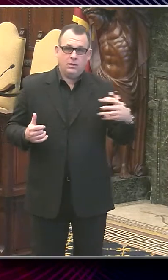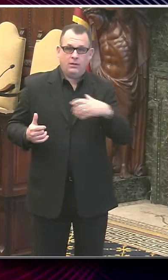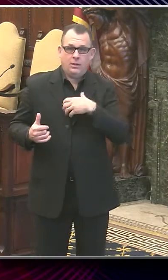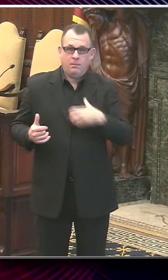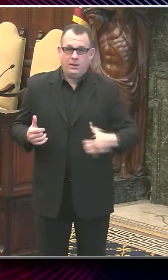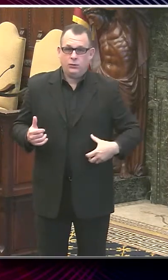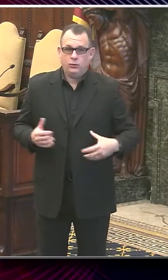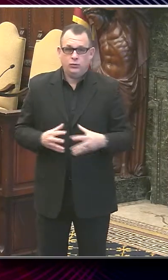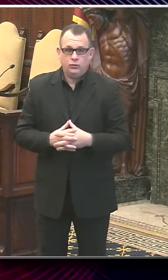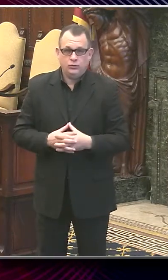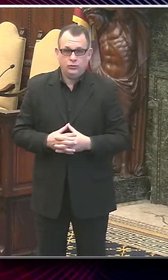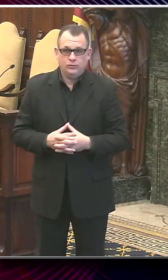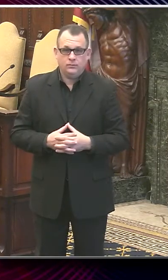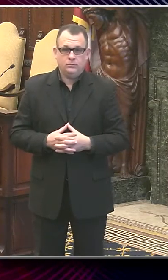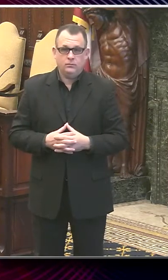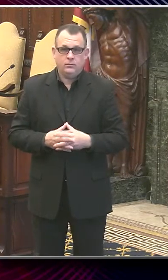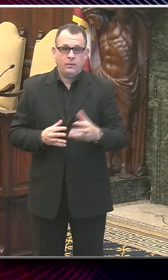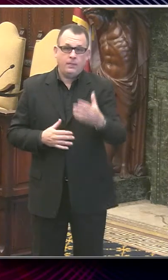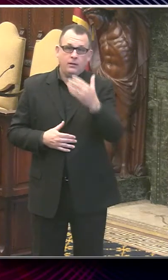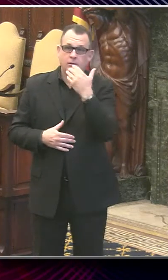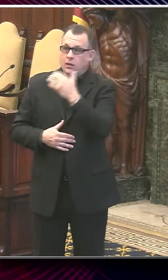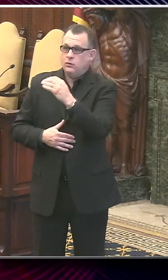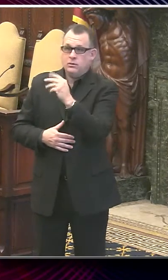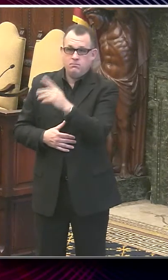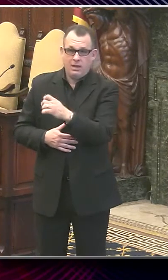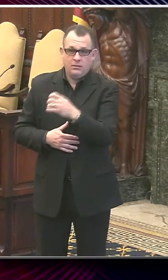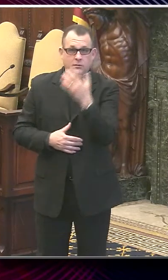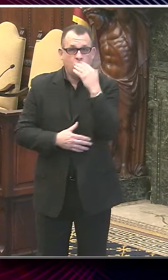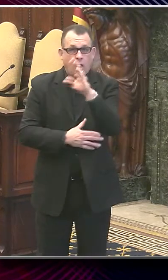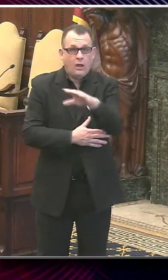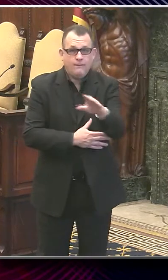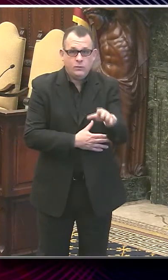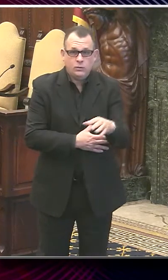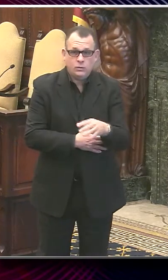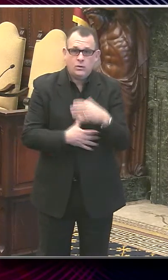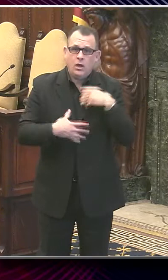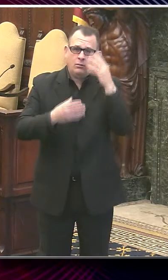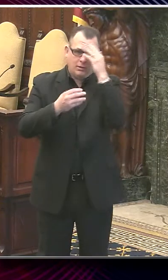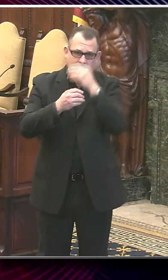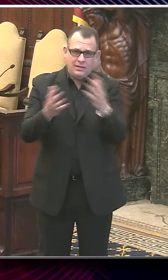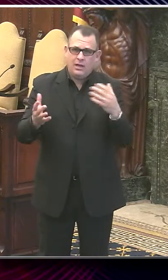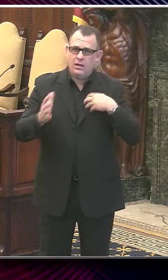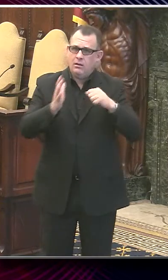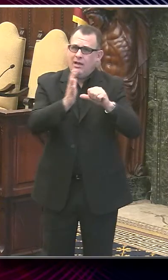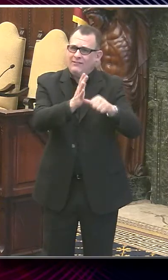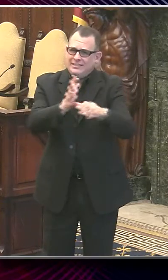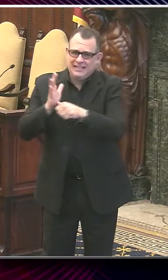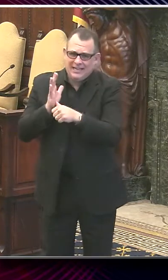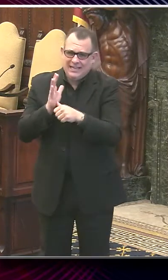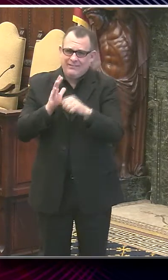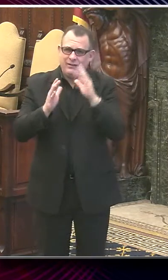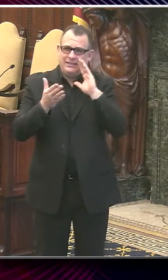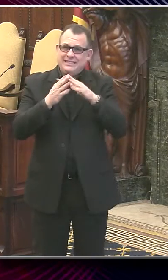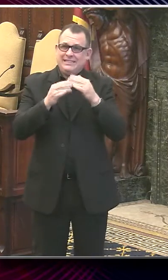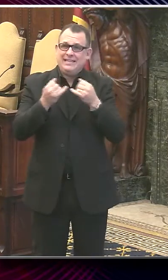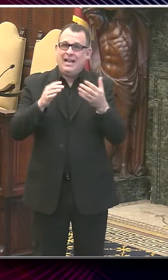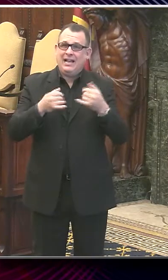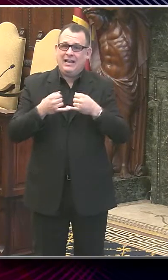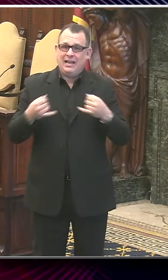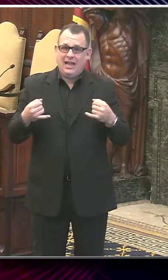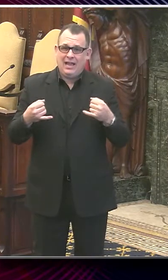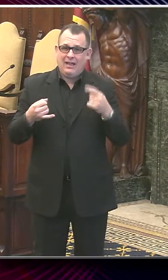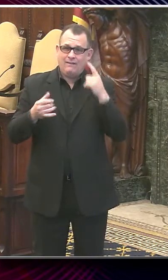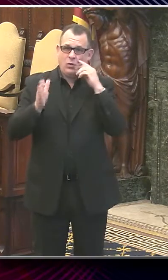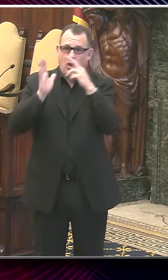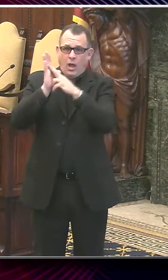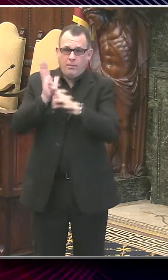Mayor, you have the floor. Thanks, Mike. Good afternoon, everybody. I want to start by highlighting that the deadline for businesses to apply